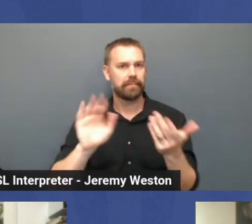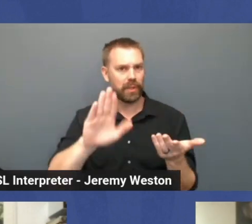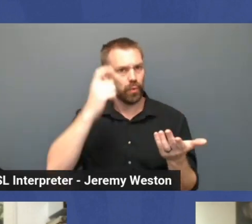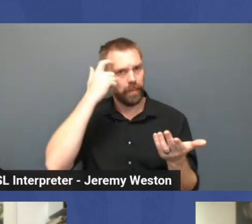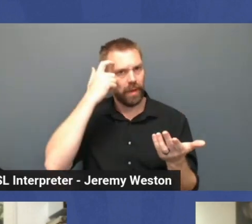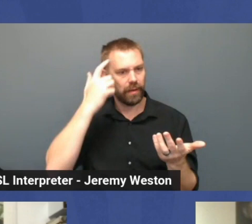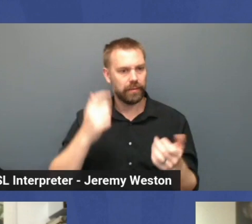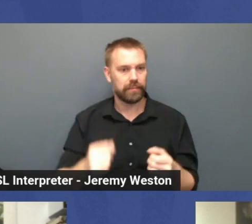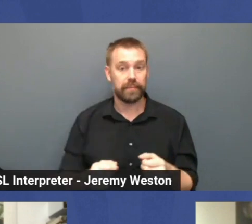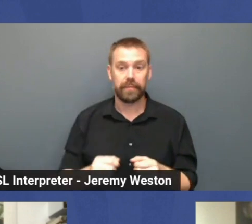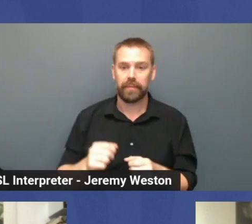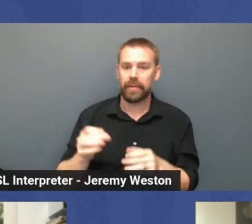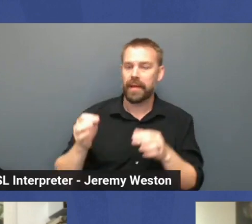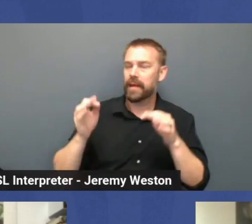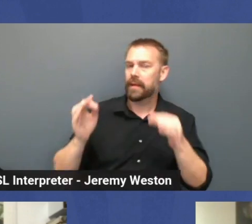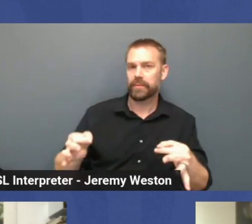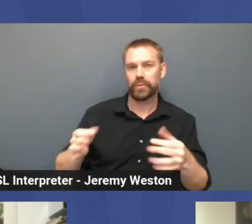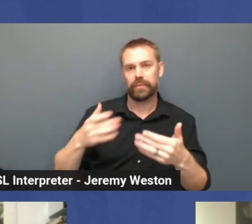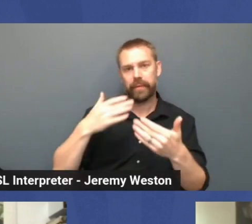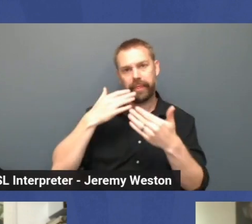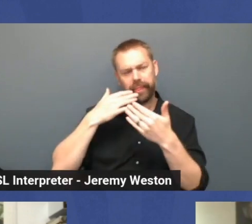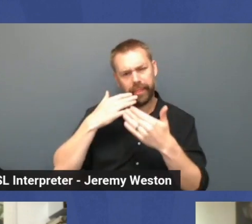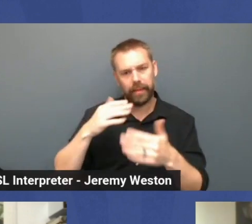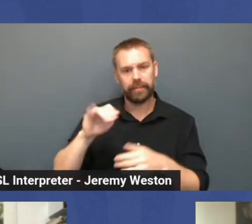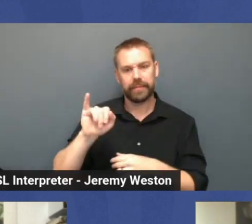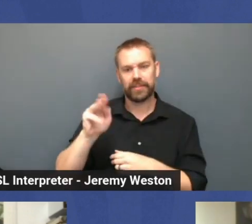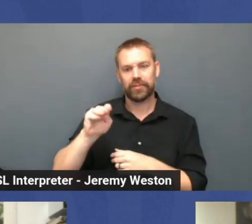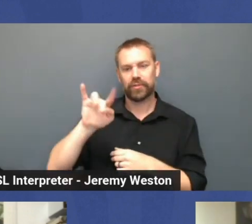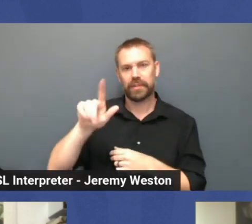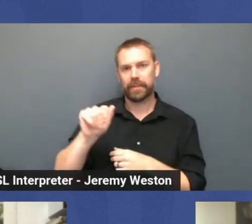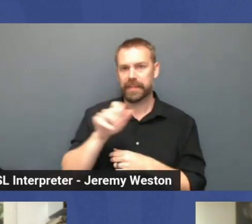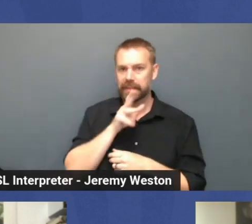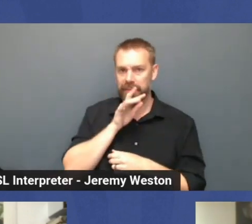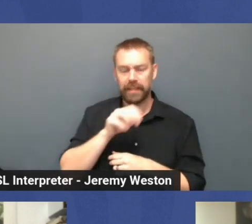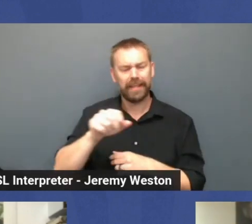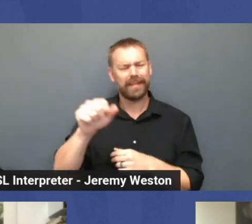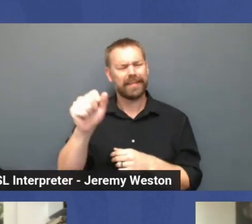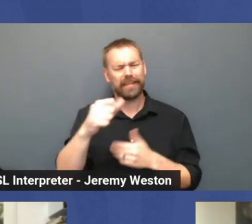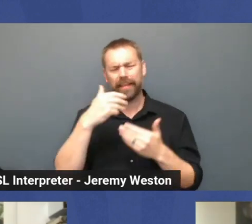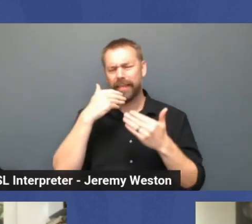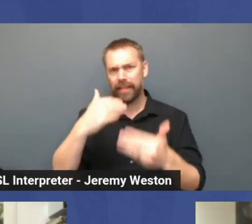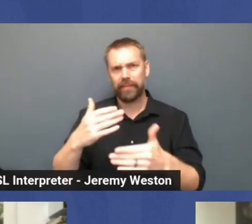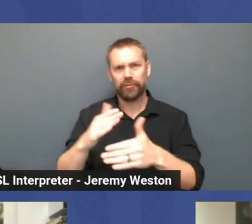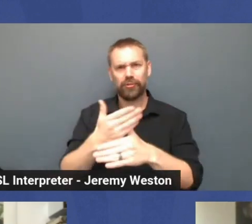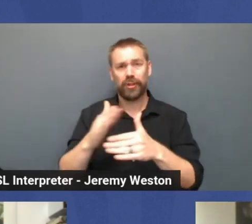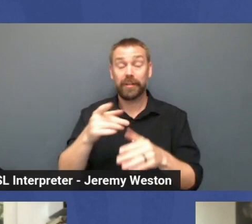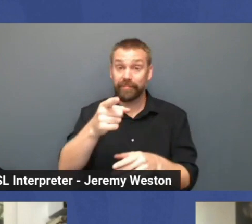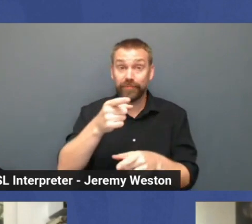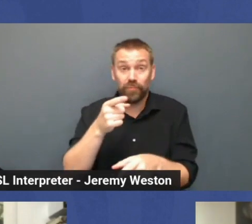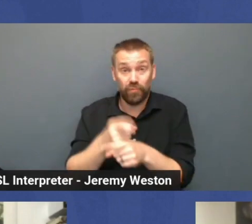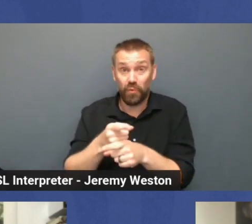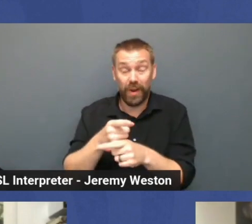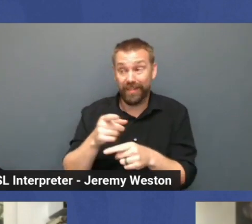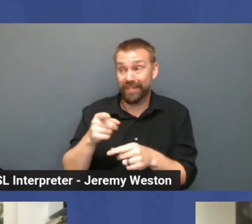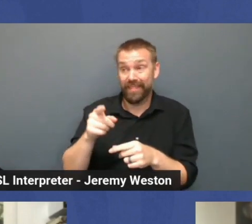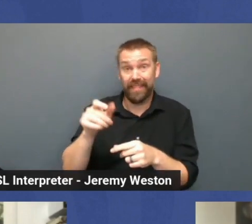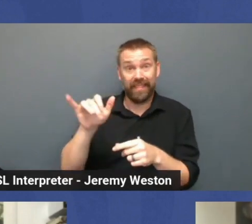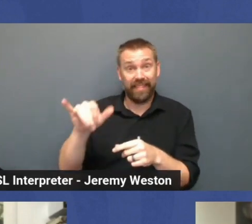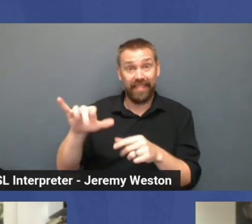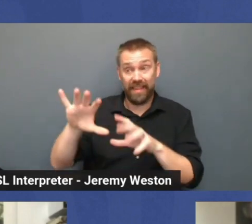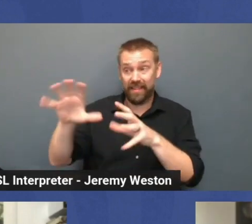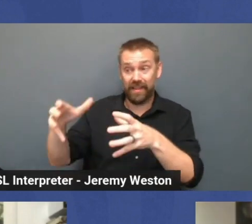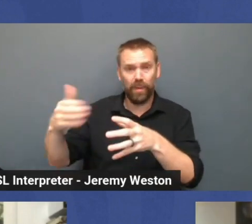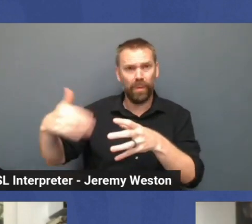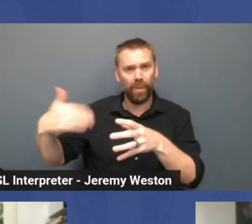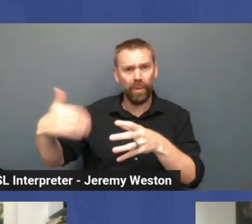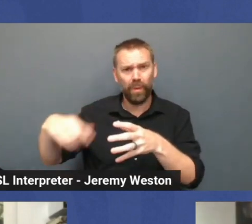Absolutely. Thank you for sharing that. And of course, there is so much trauma, as you said, when you're trying to be